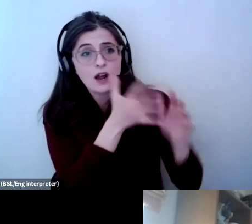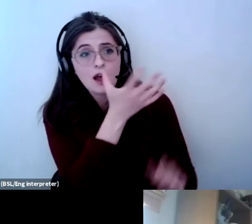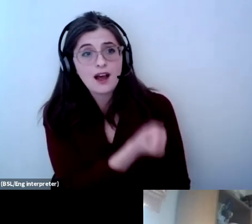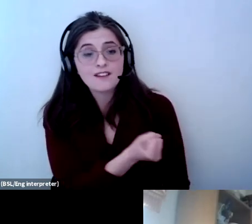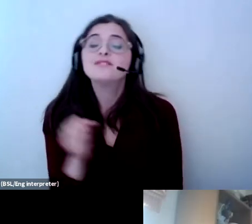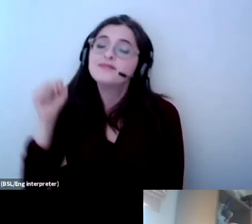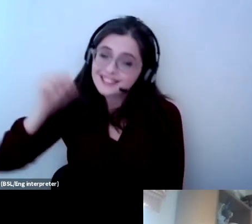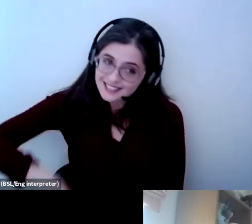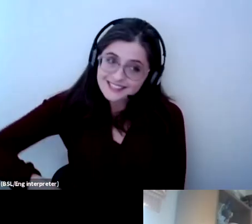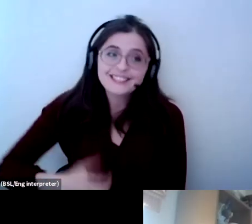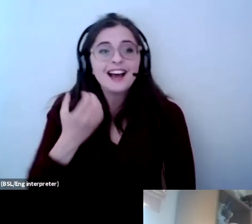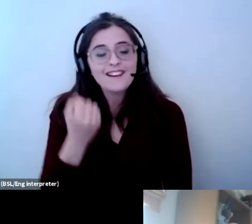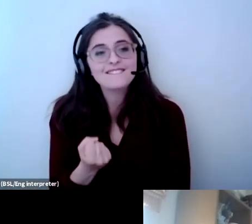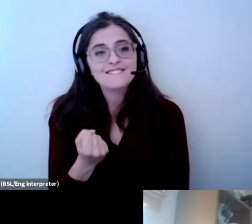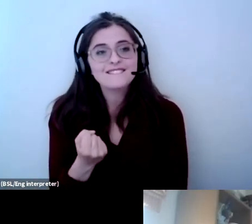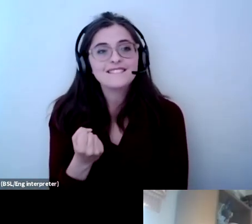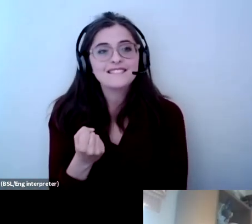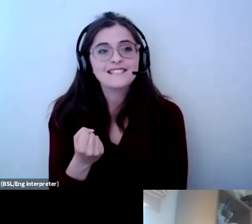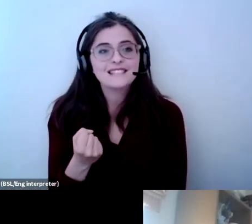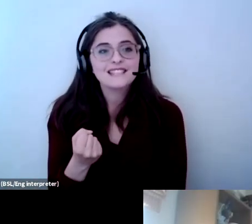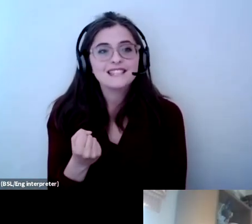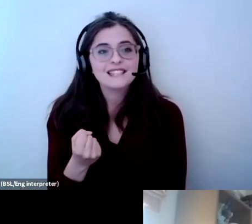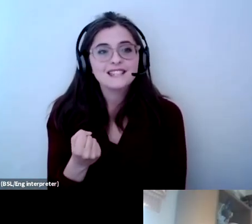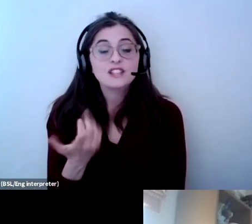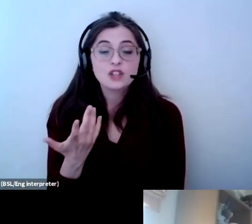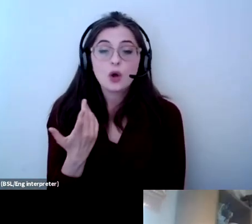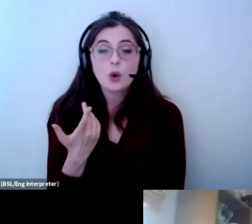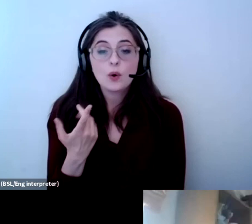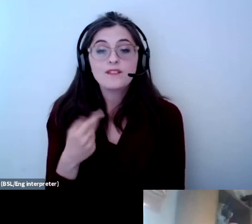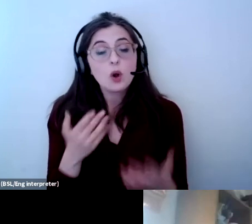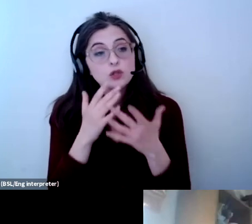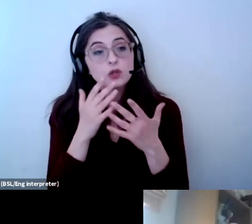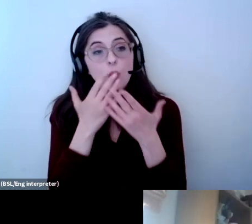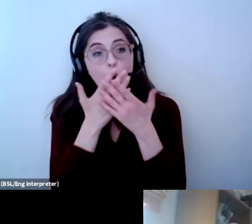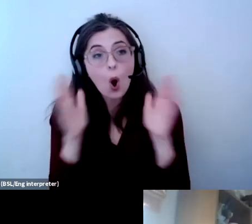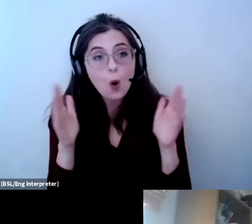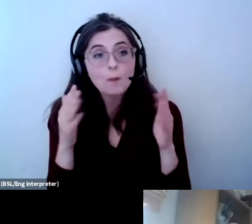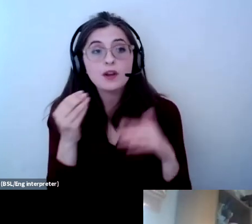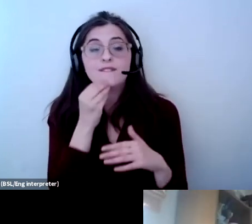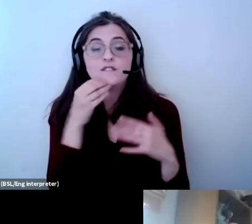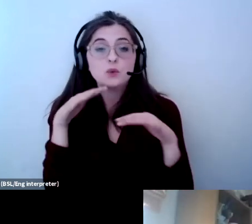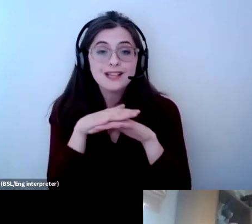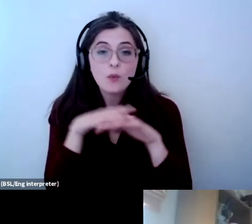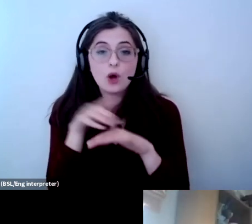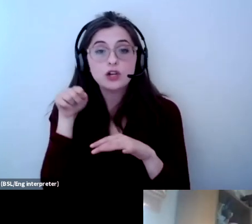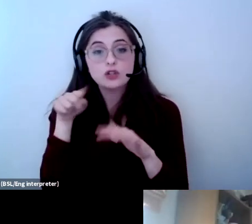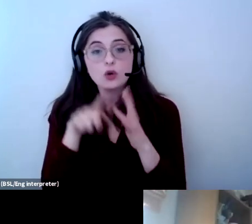do have a presence in the US, yeah. So if you go to openfoodnetwork.org, then you'll be able to